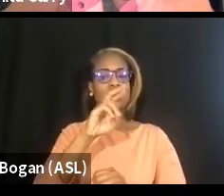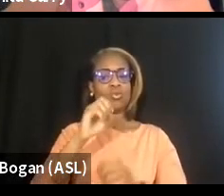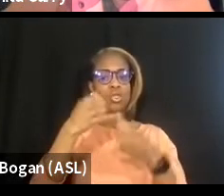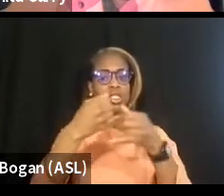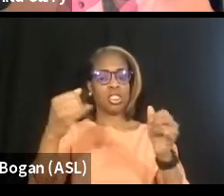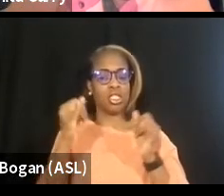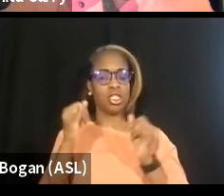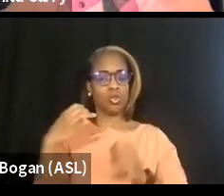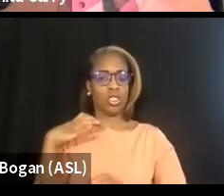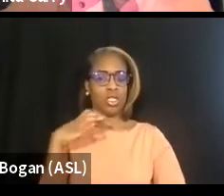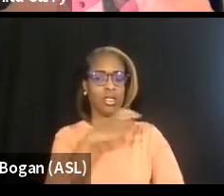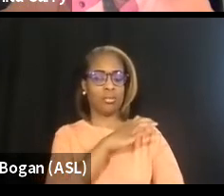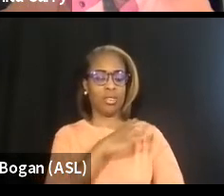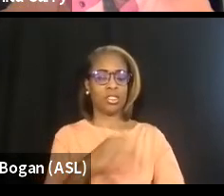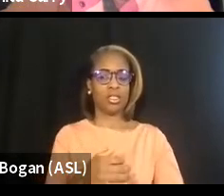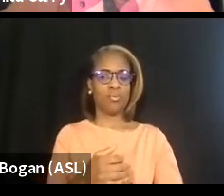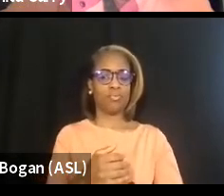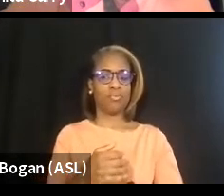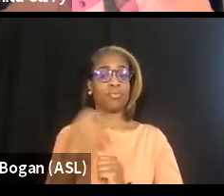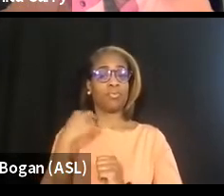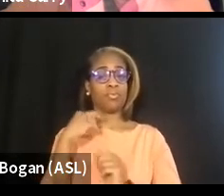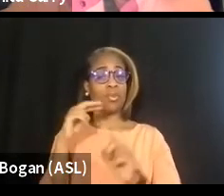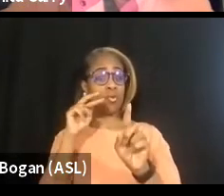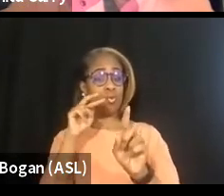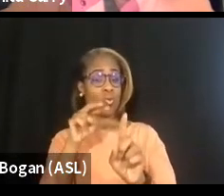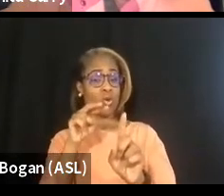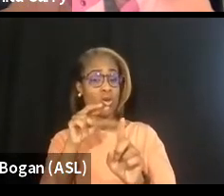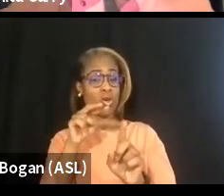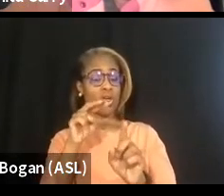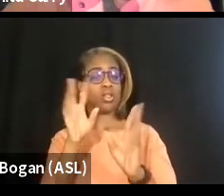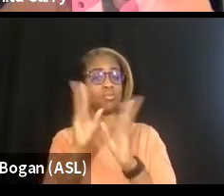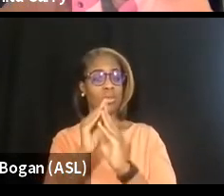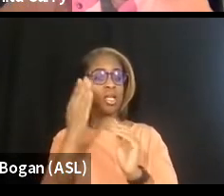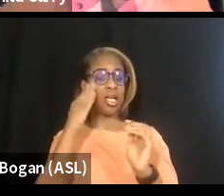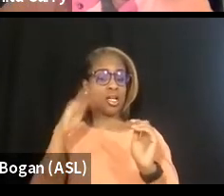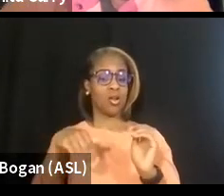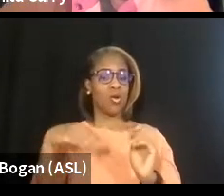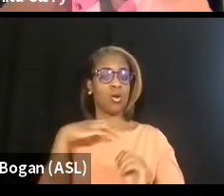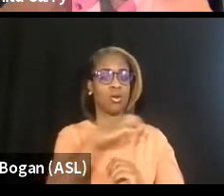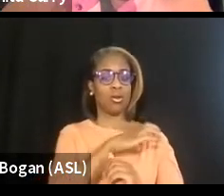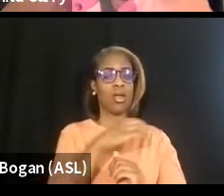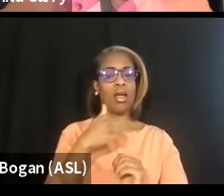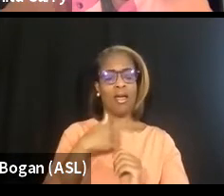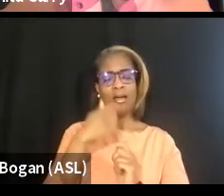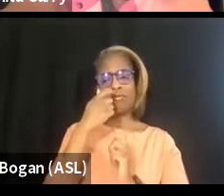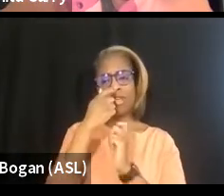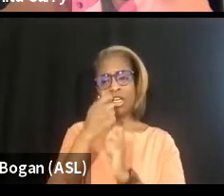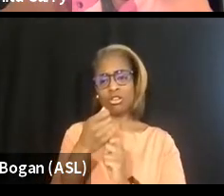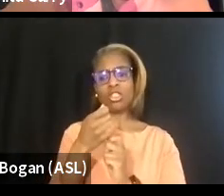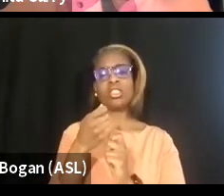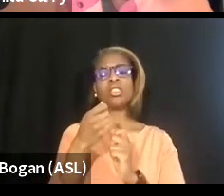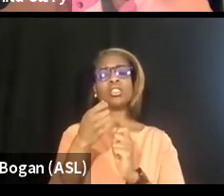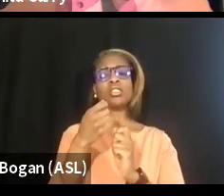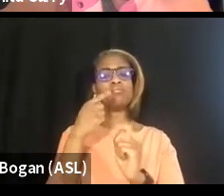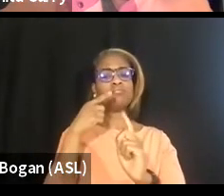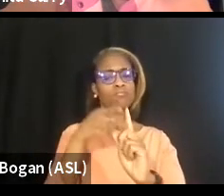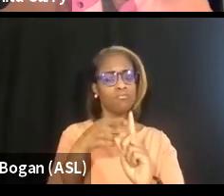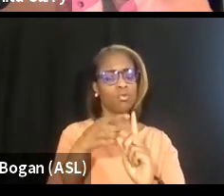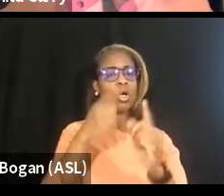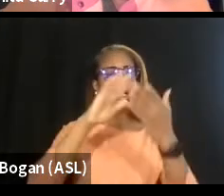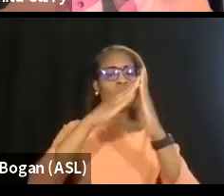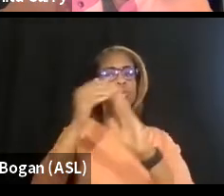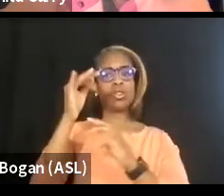Commission. From watching your meetings, I know that the commission has a keen interest in communities of interest and